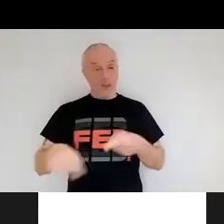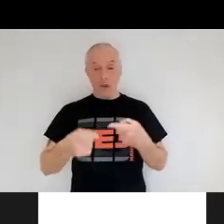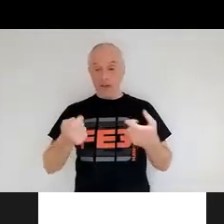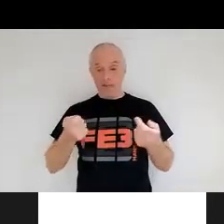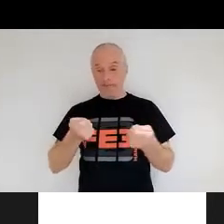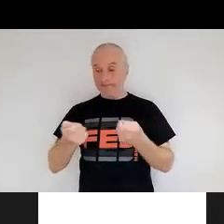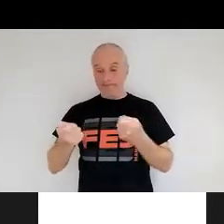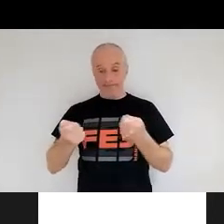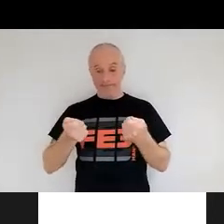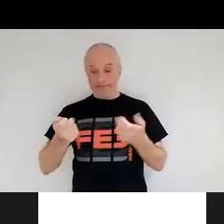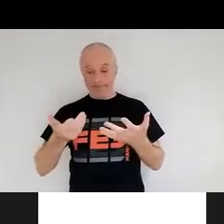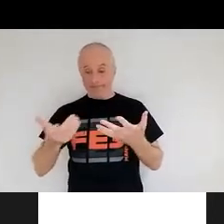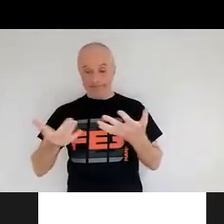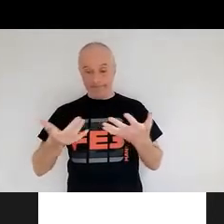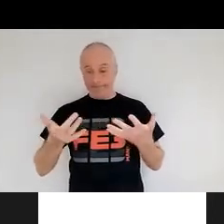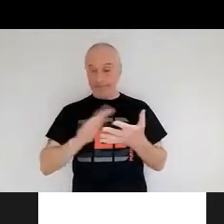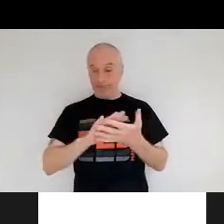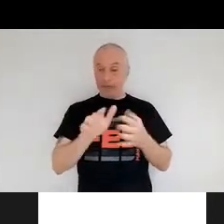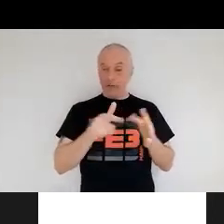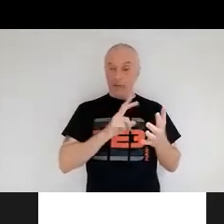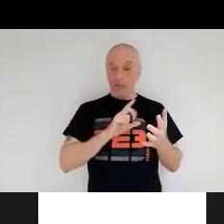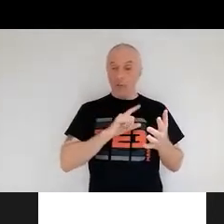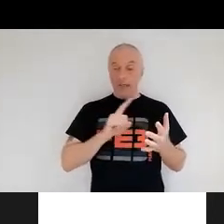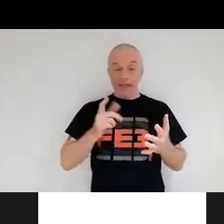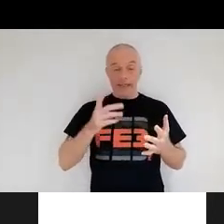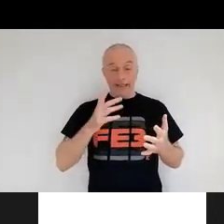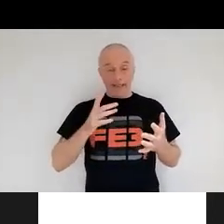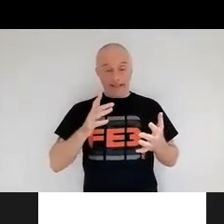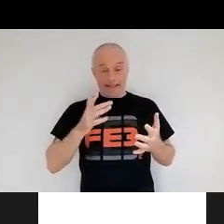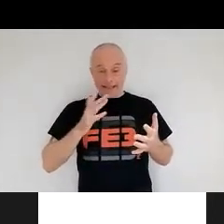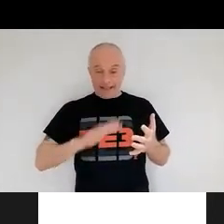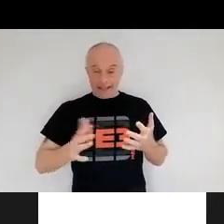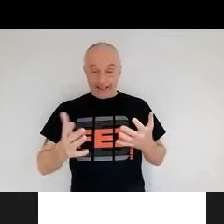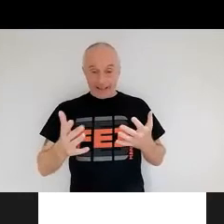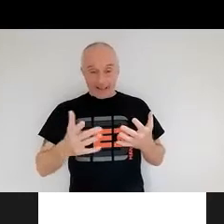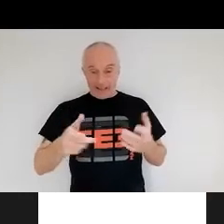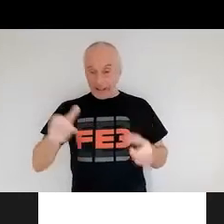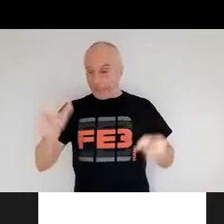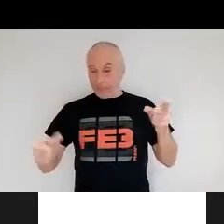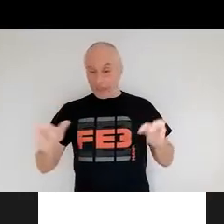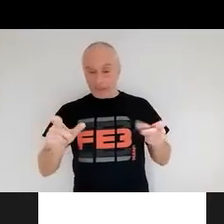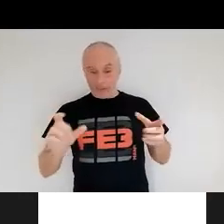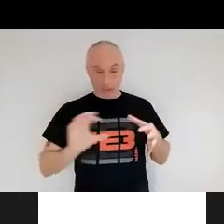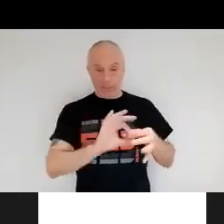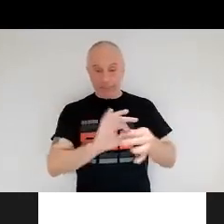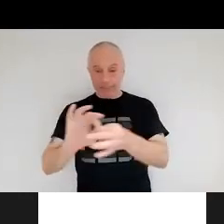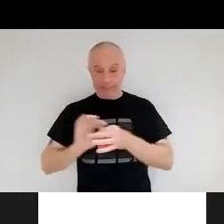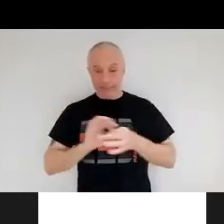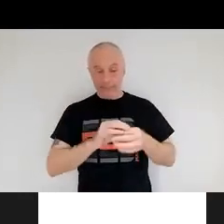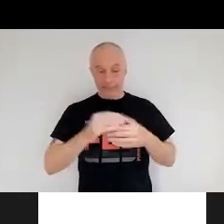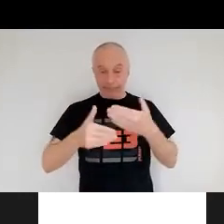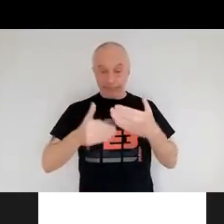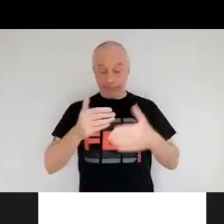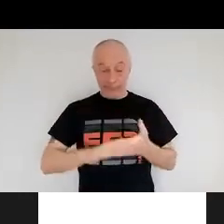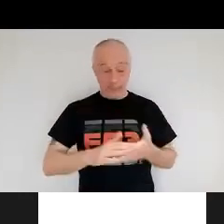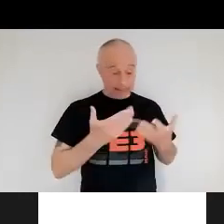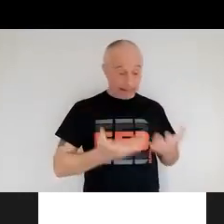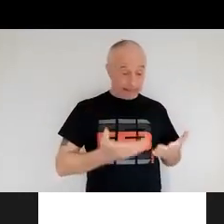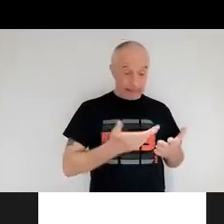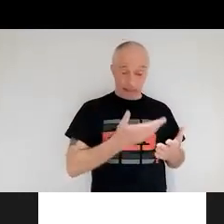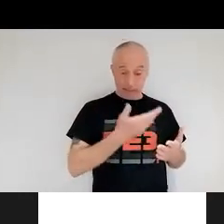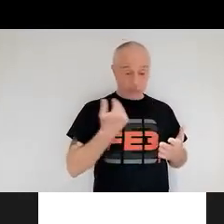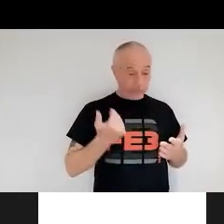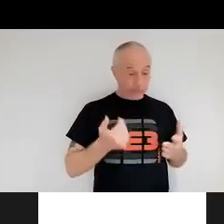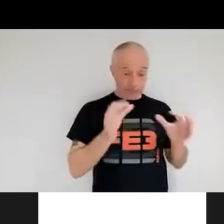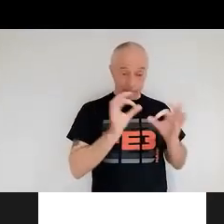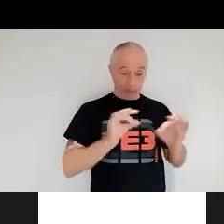it requires too many people to move at once. So if we take where we are today, where we have no hydrogen at all being used